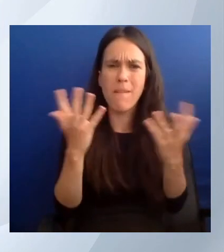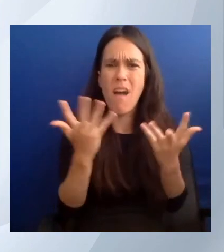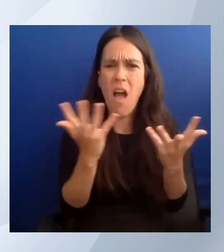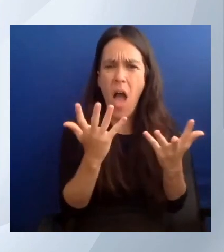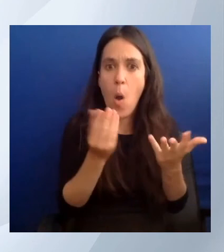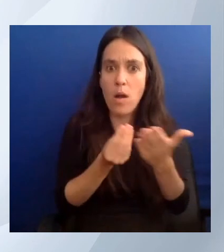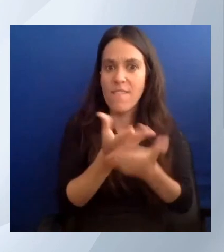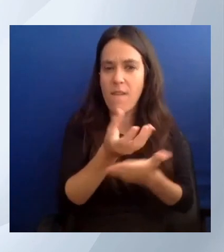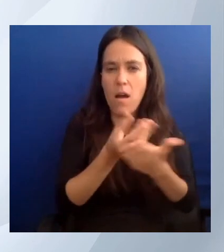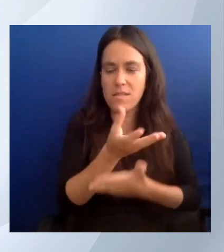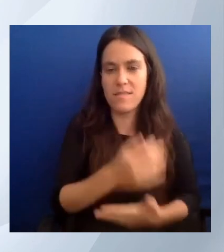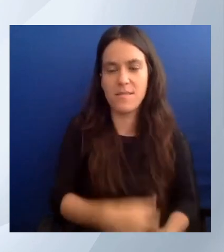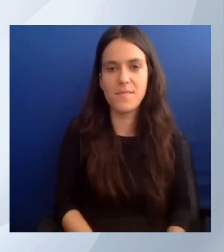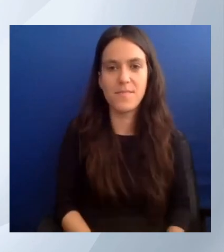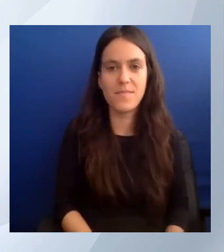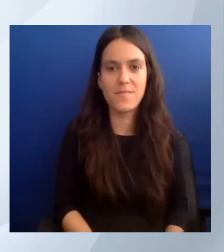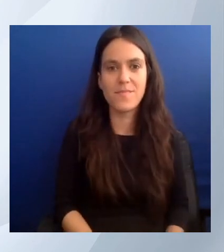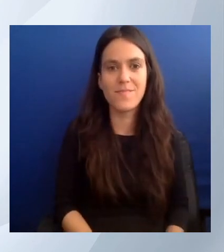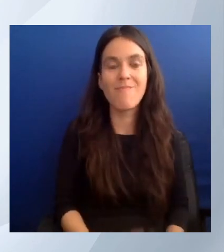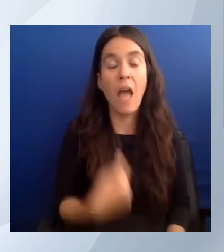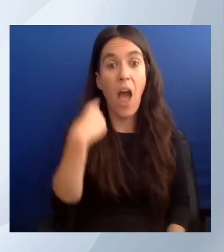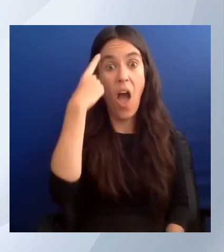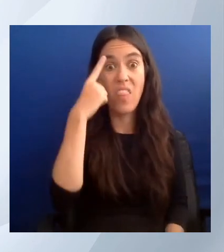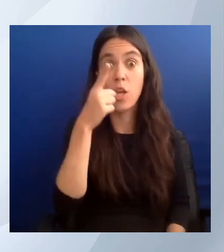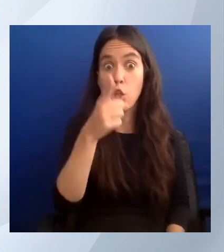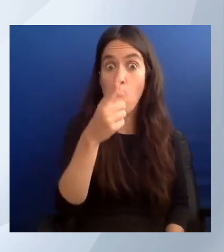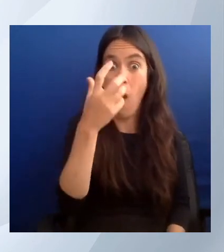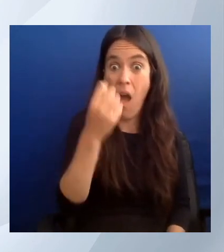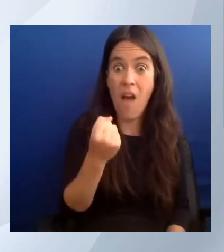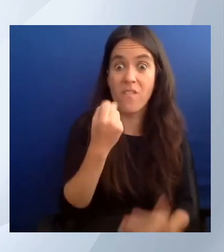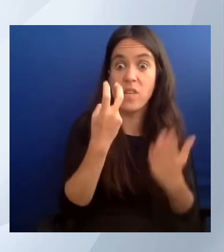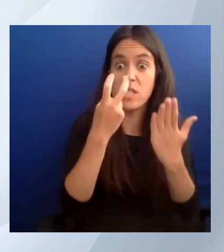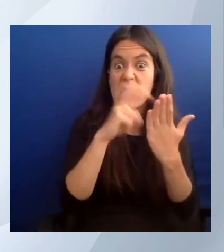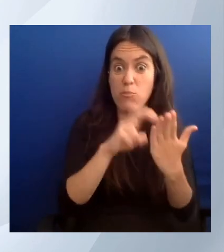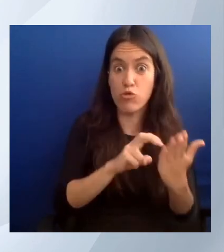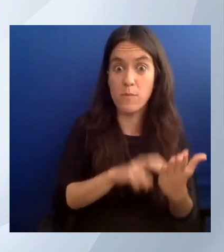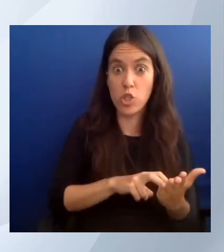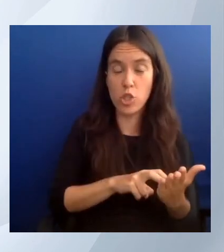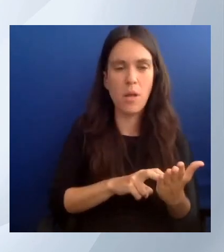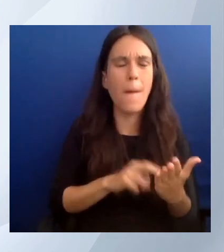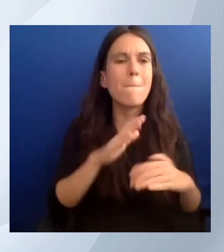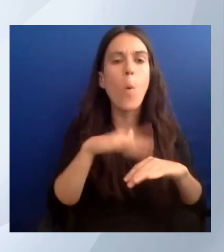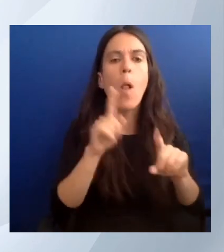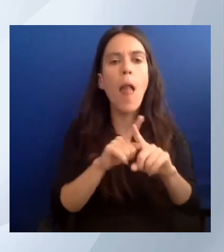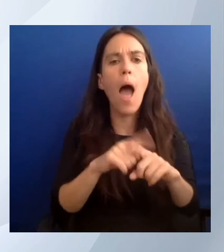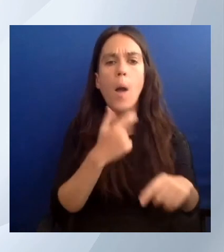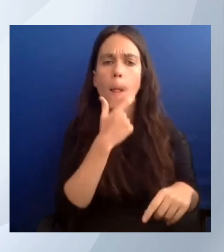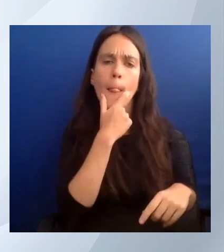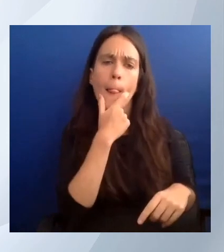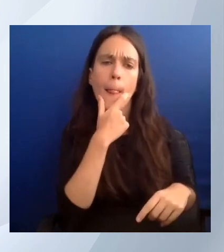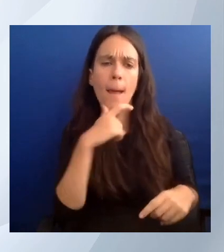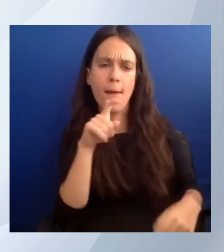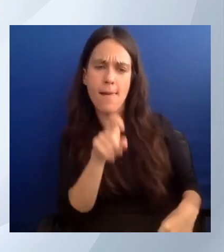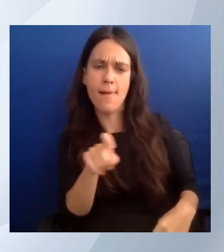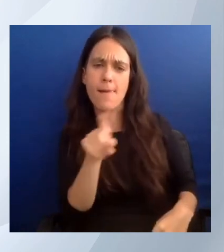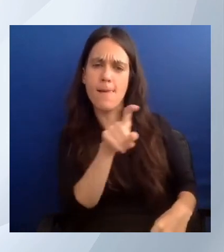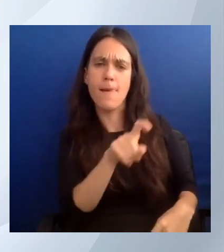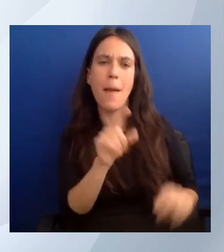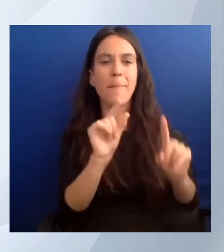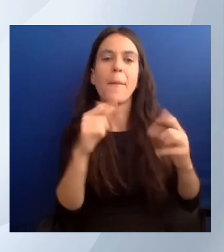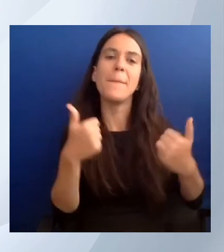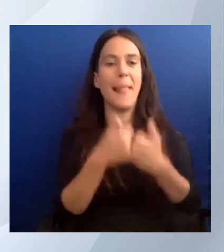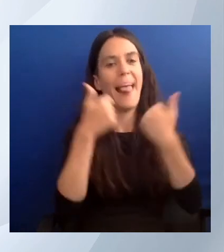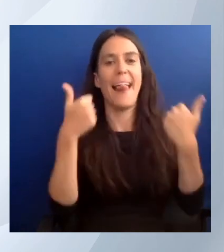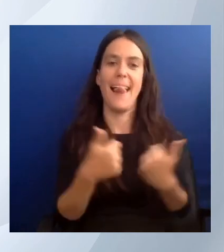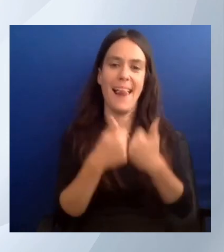if they have that Visual Studio subscription, is really play. Because you can really do what you like there,